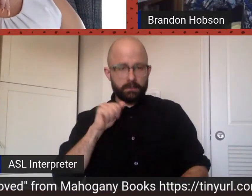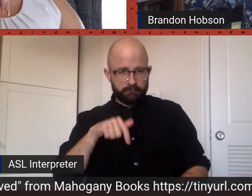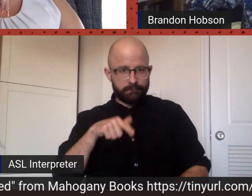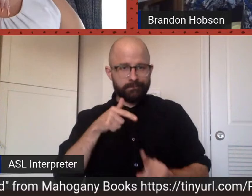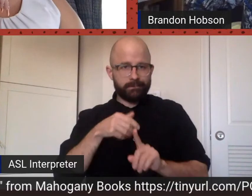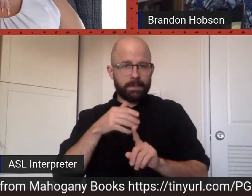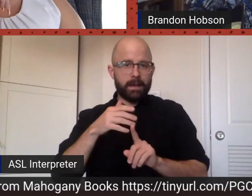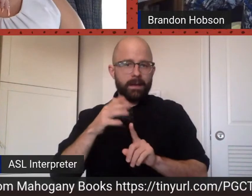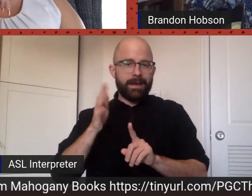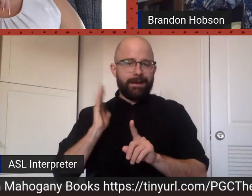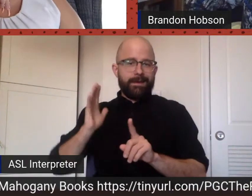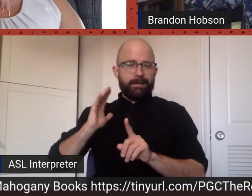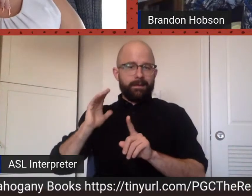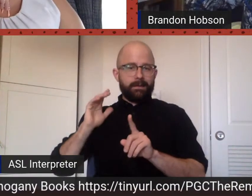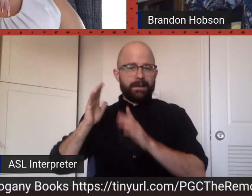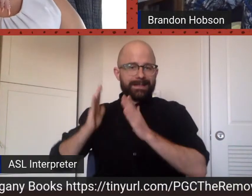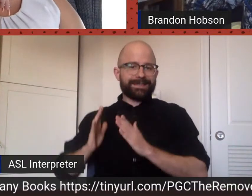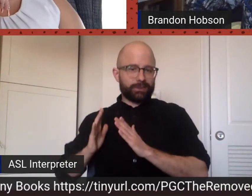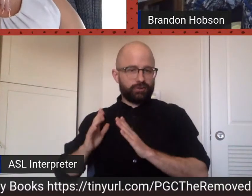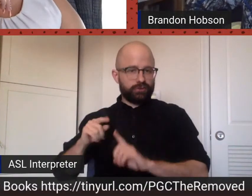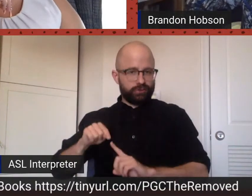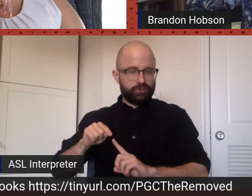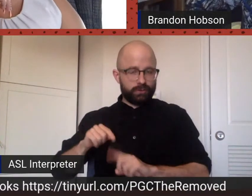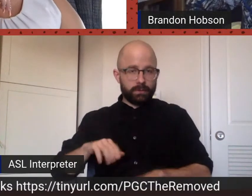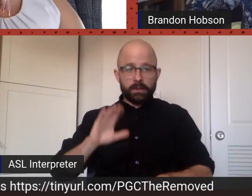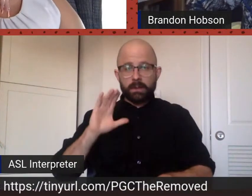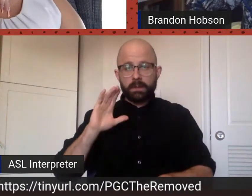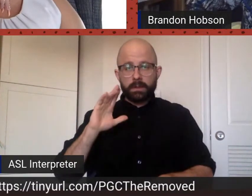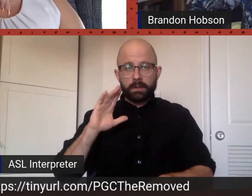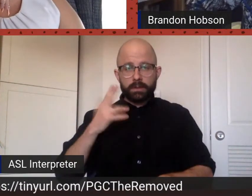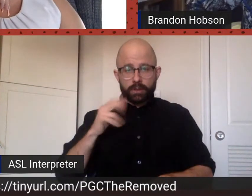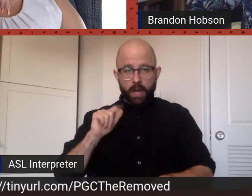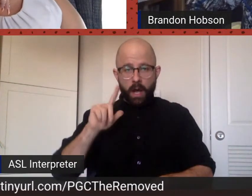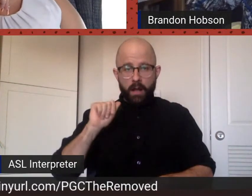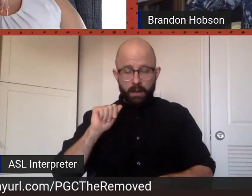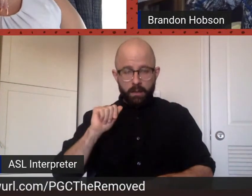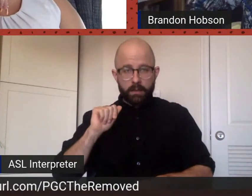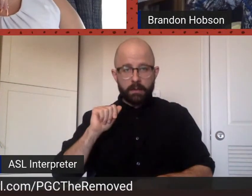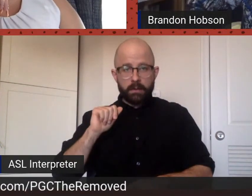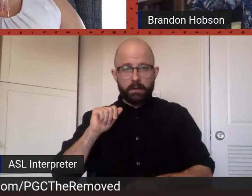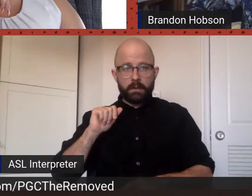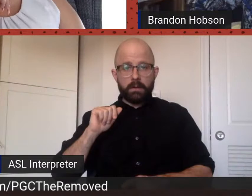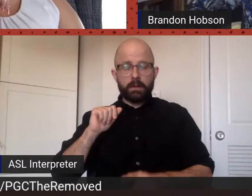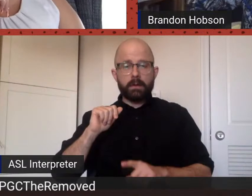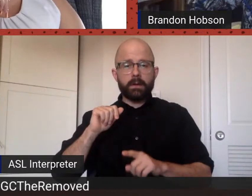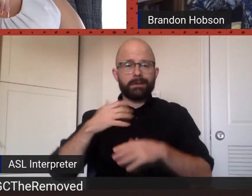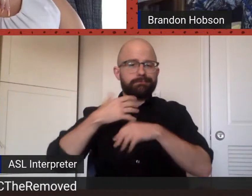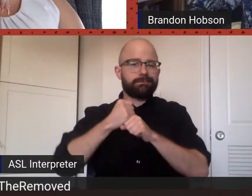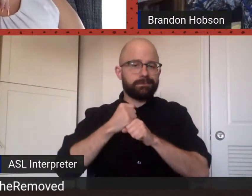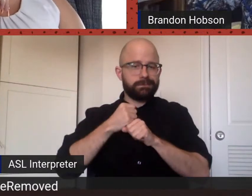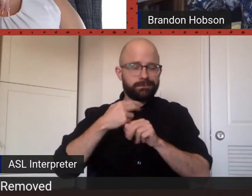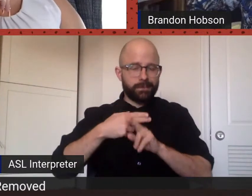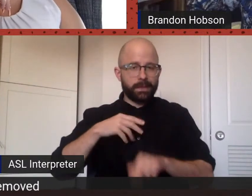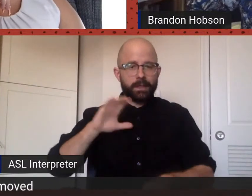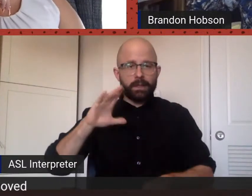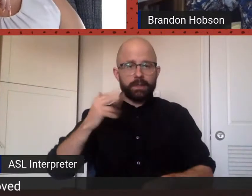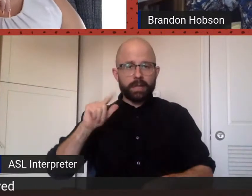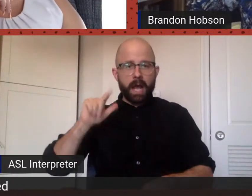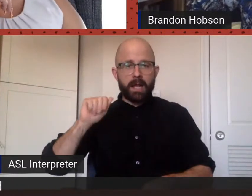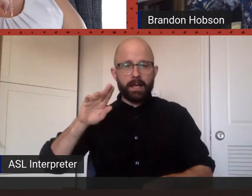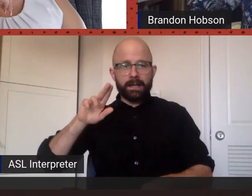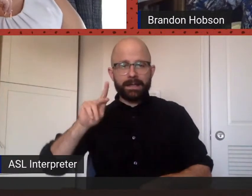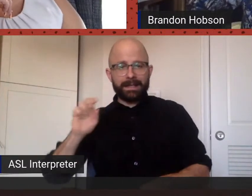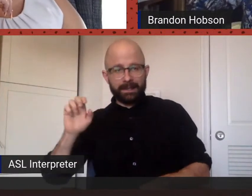this book, and Chala is a shortened form of Chalagi, which is the Cherokee word for